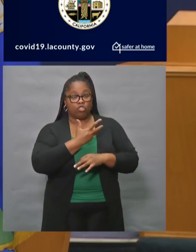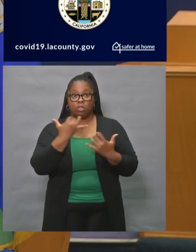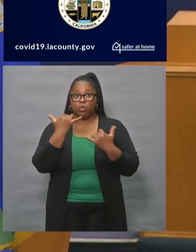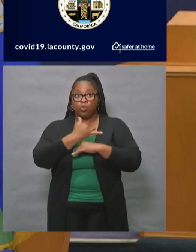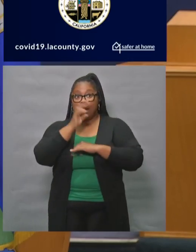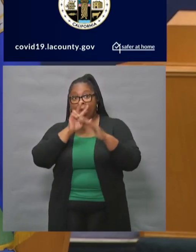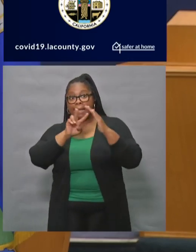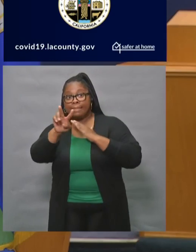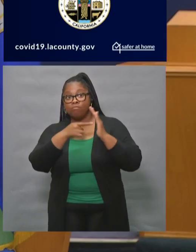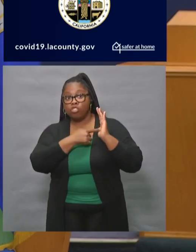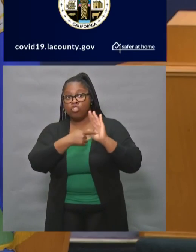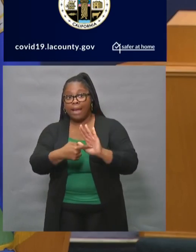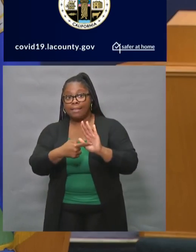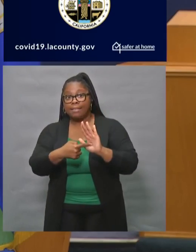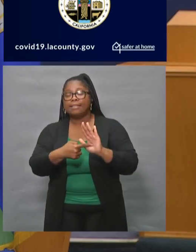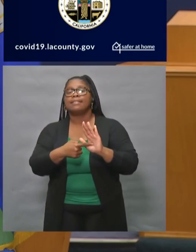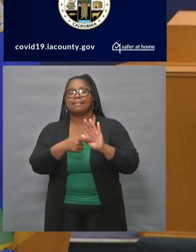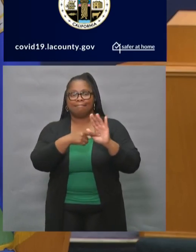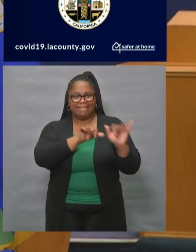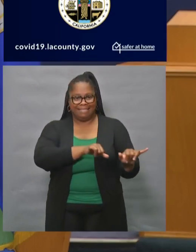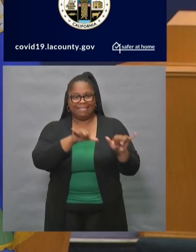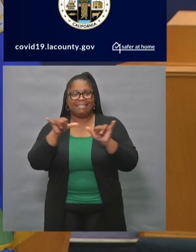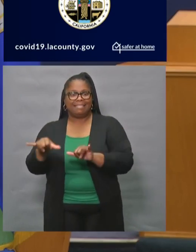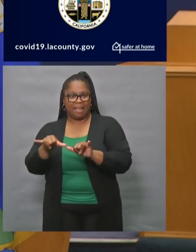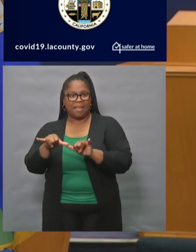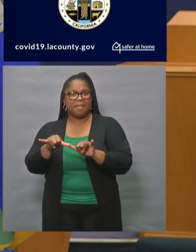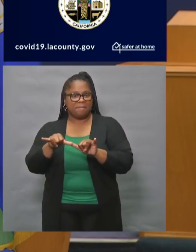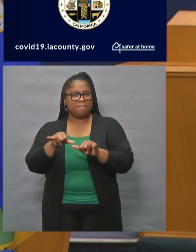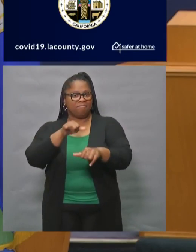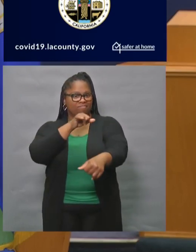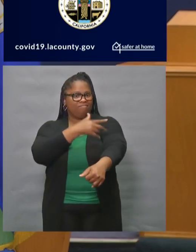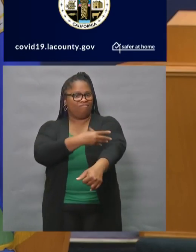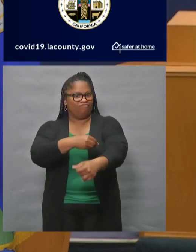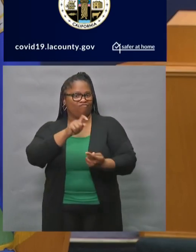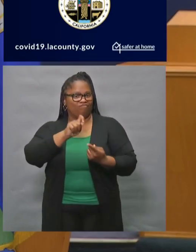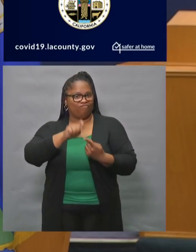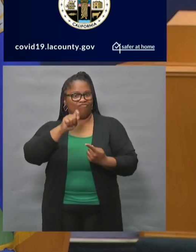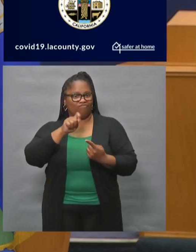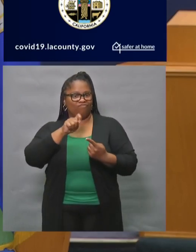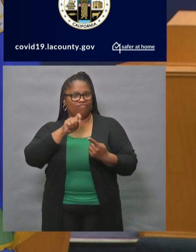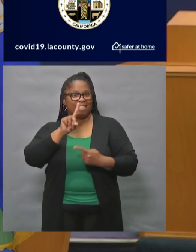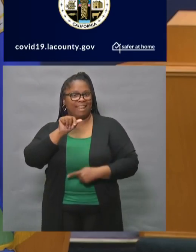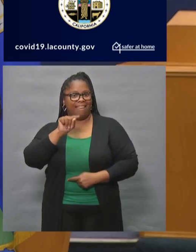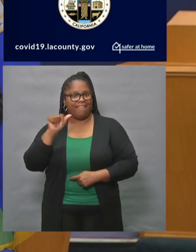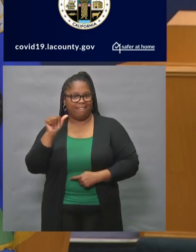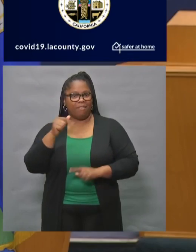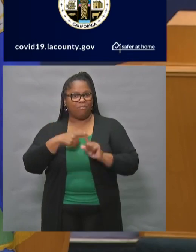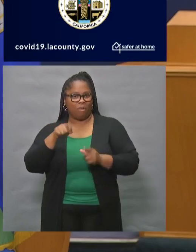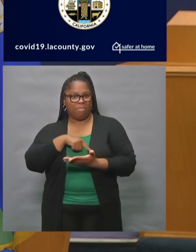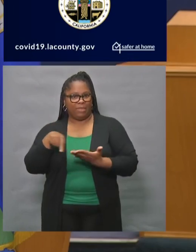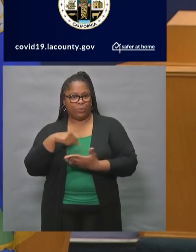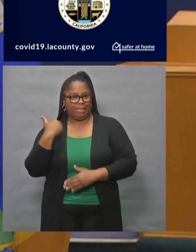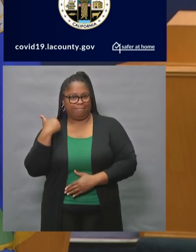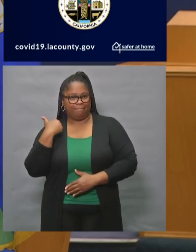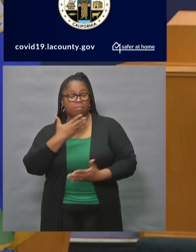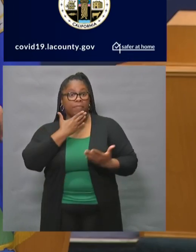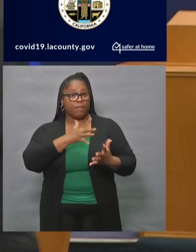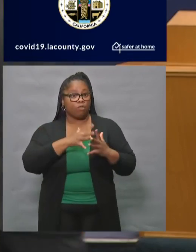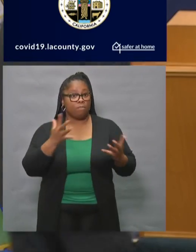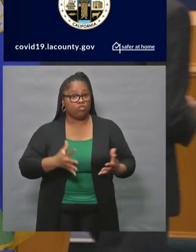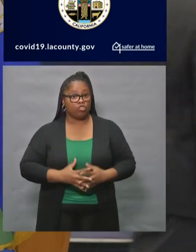are consistent with those seroprevalence data that came out earlier this week. Thank you very much.